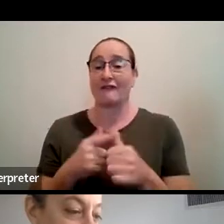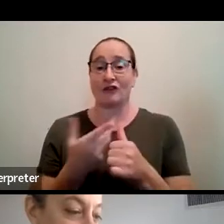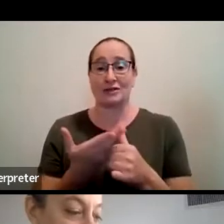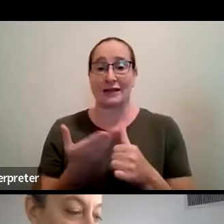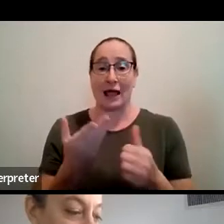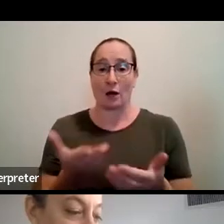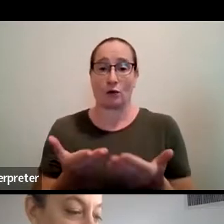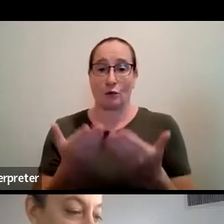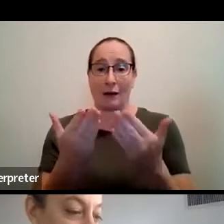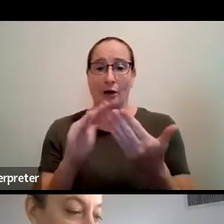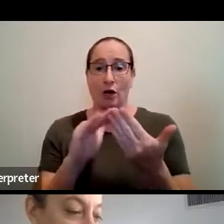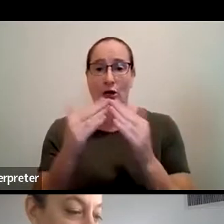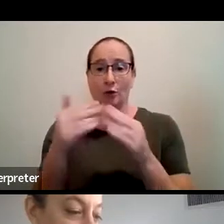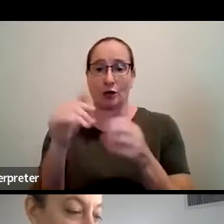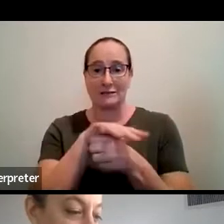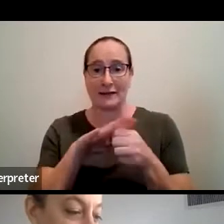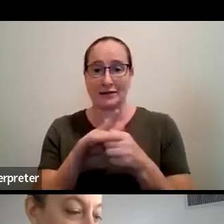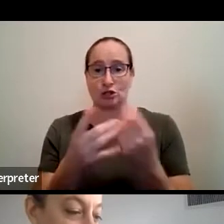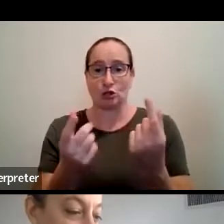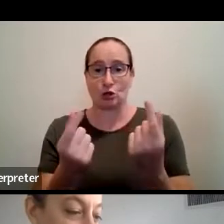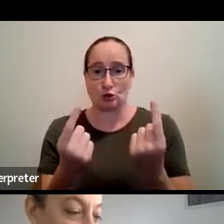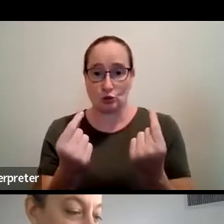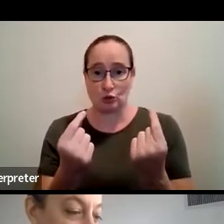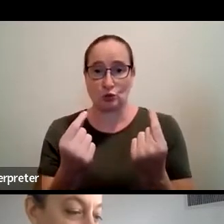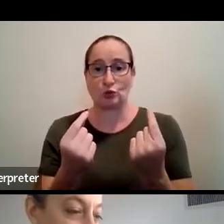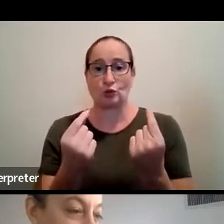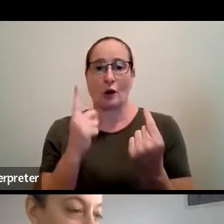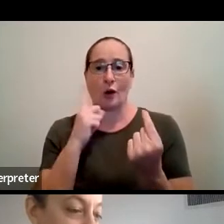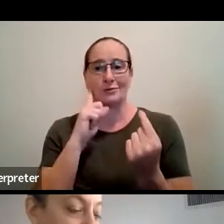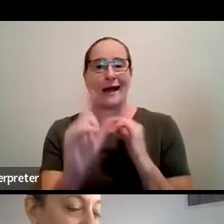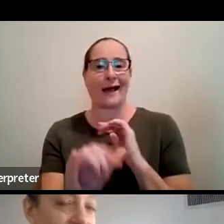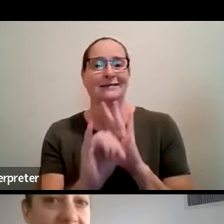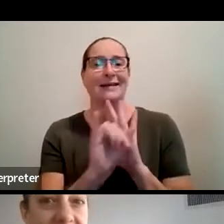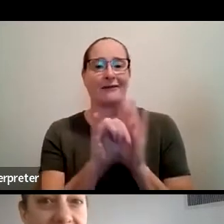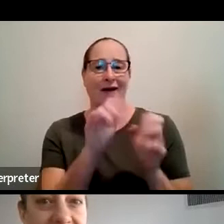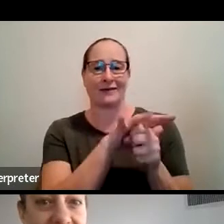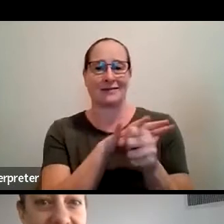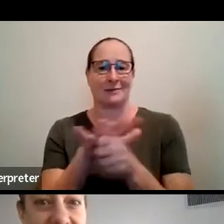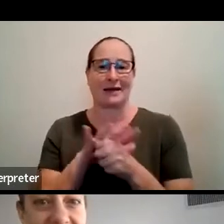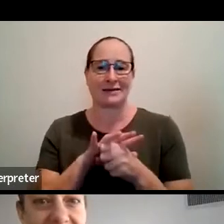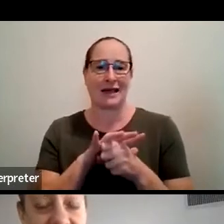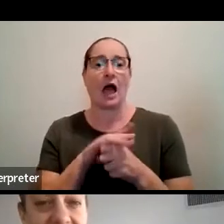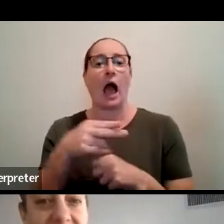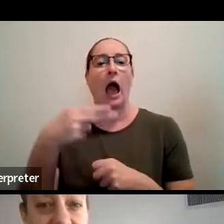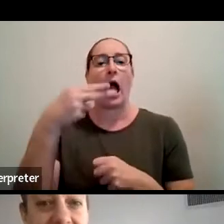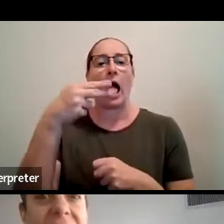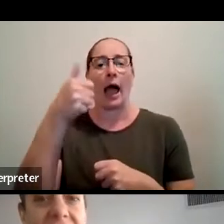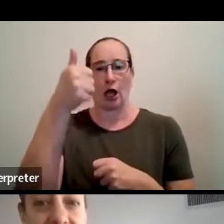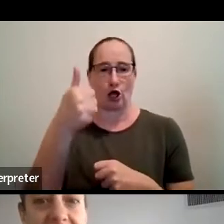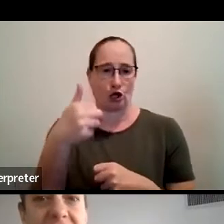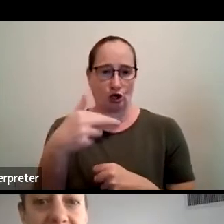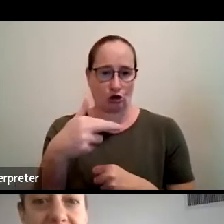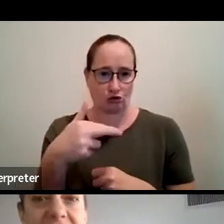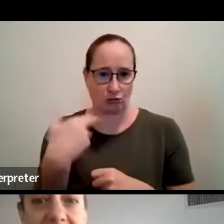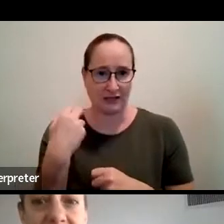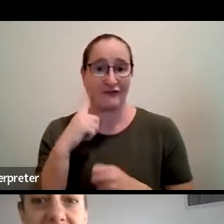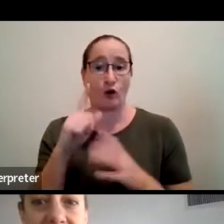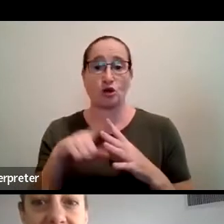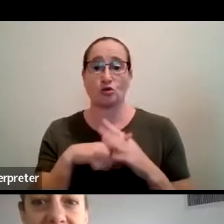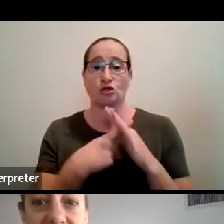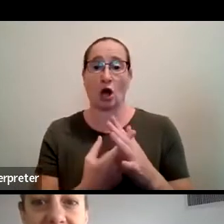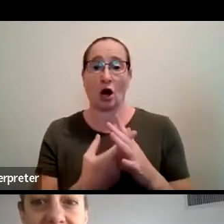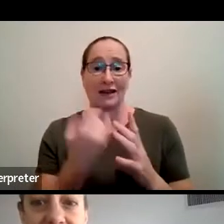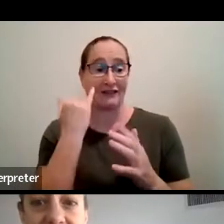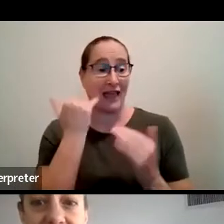recommend community spaces to do is to identify the spaces with higher risk as a starting point. So if they